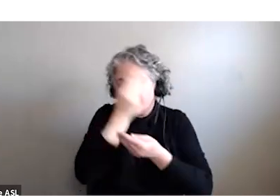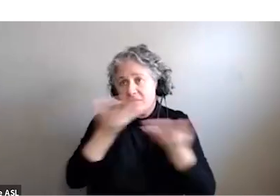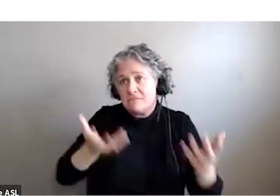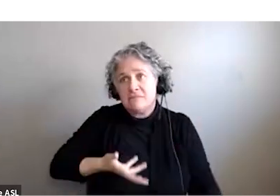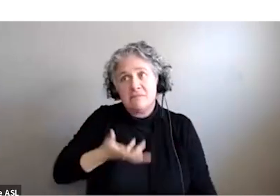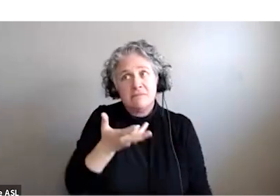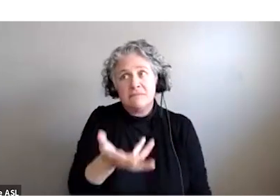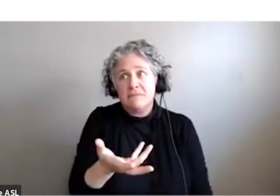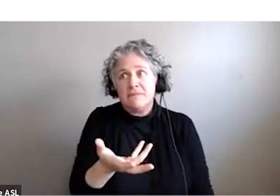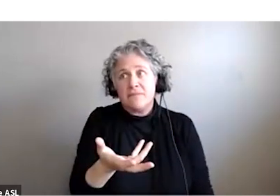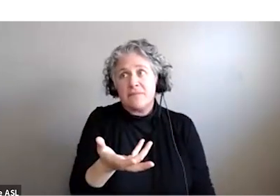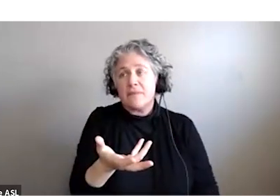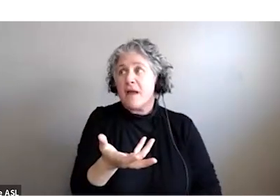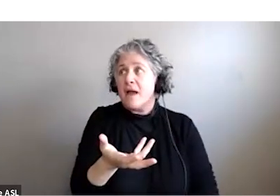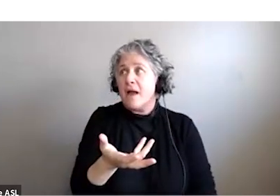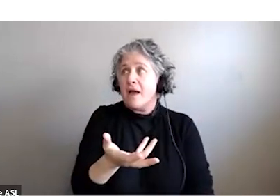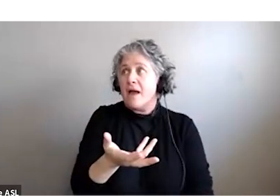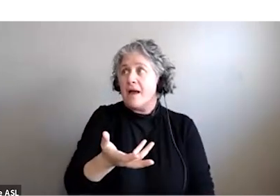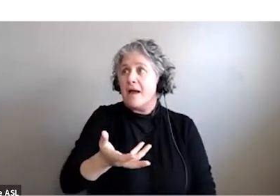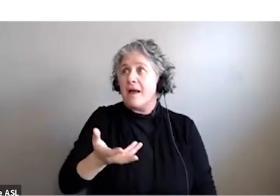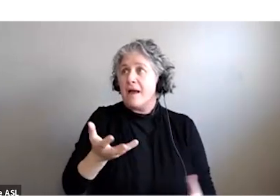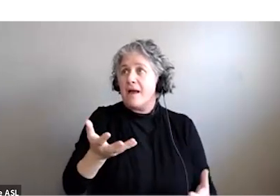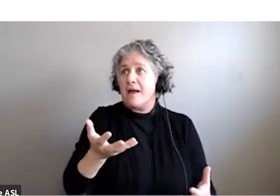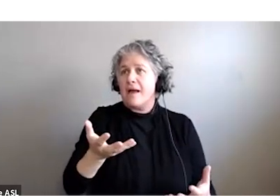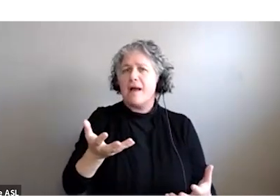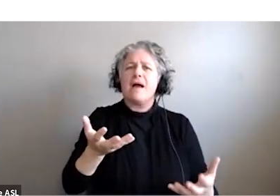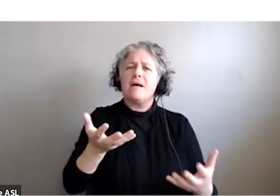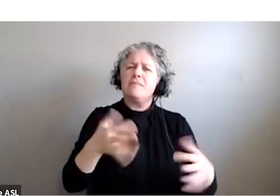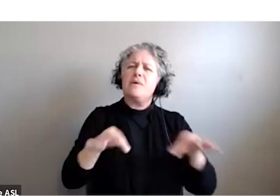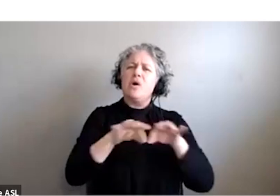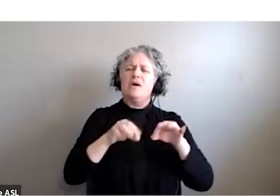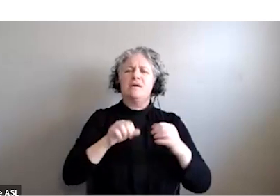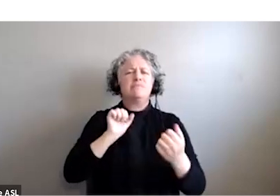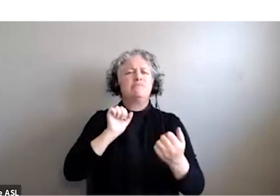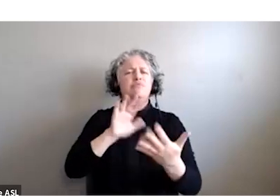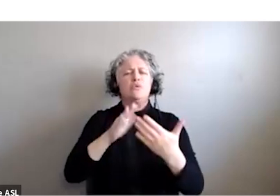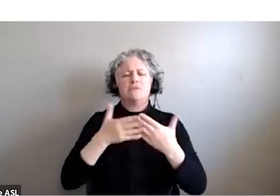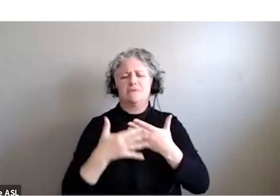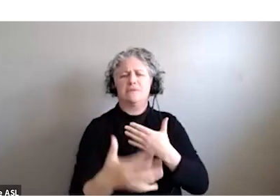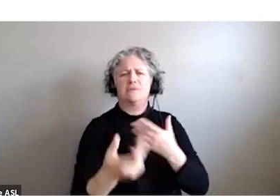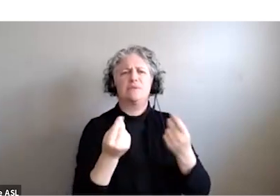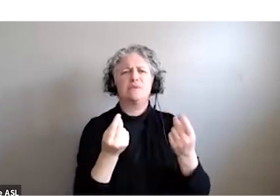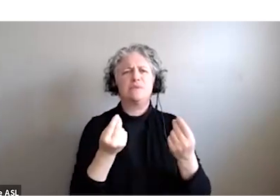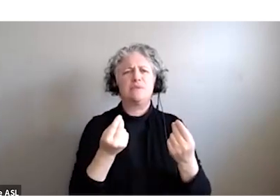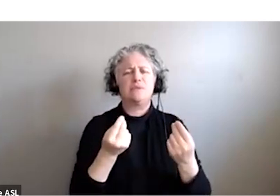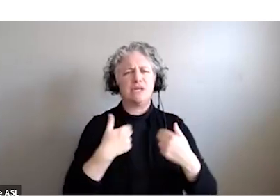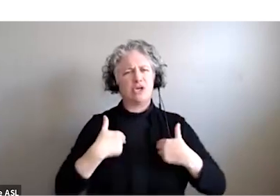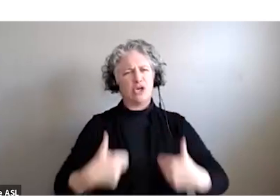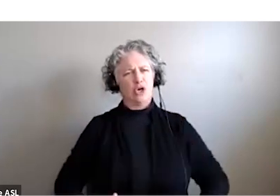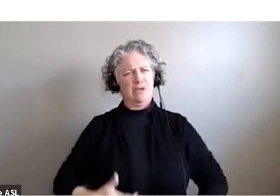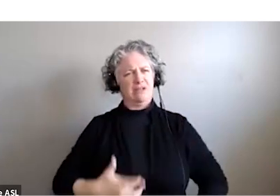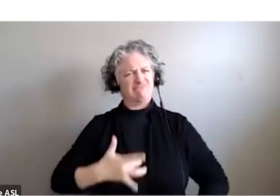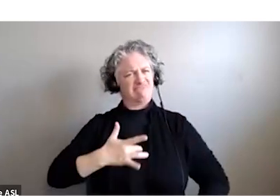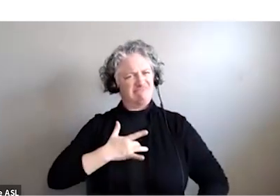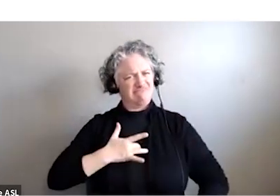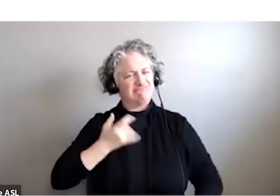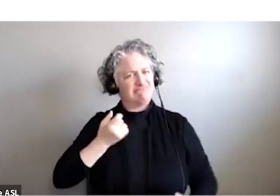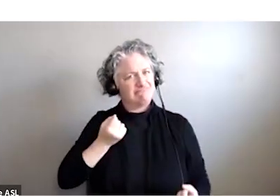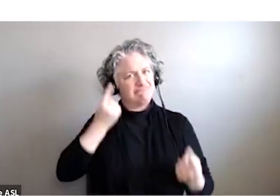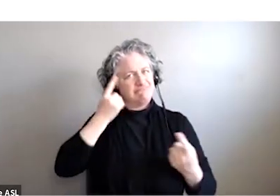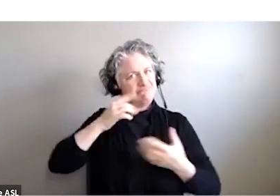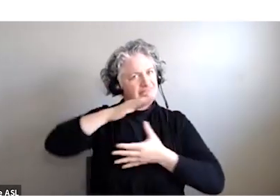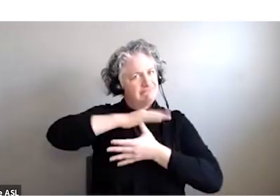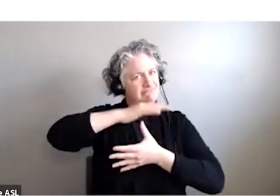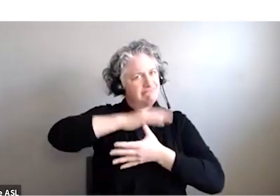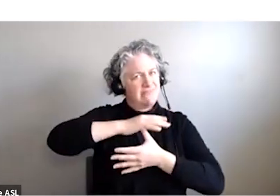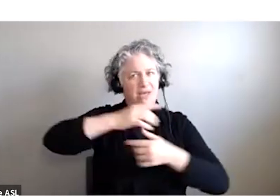I wanted to see a very human-centric approach that matters to all of us. As mentioned with